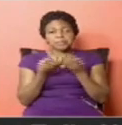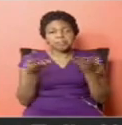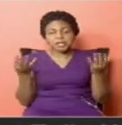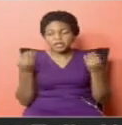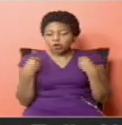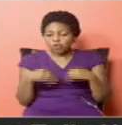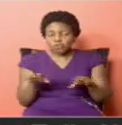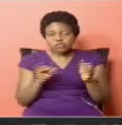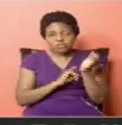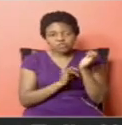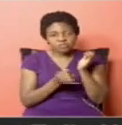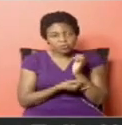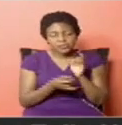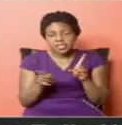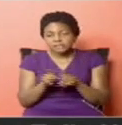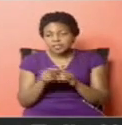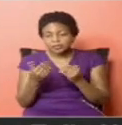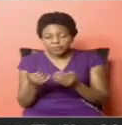are struggling to survive.